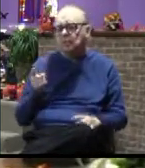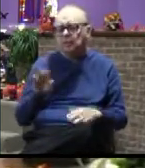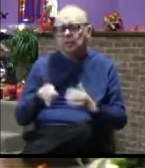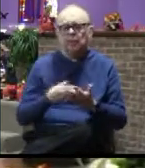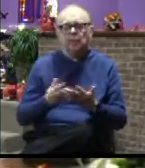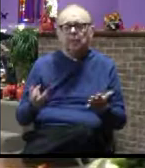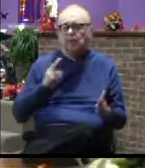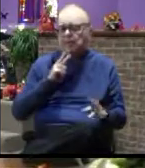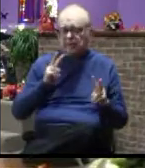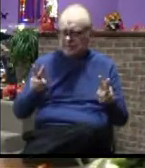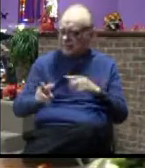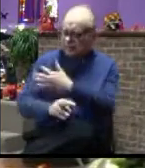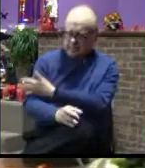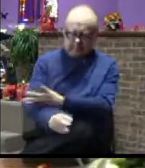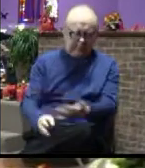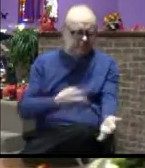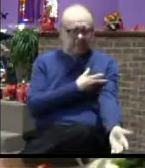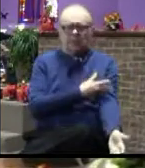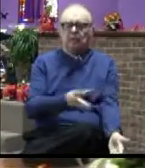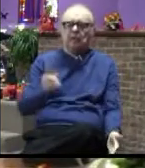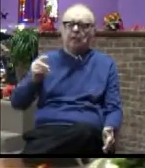when all they see is this?